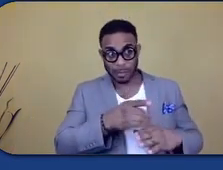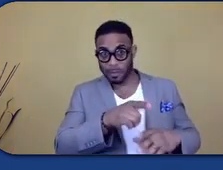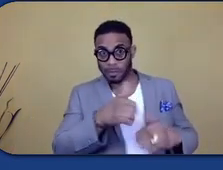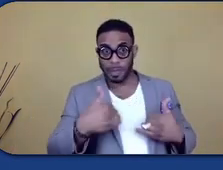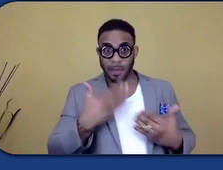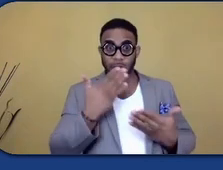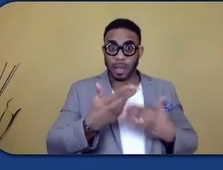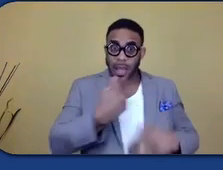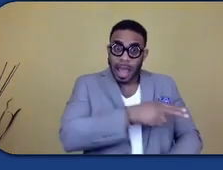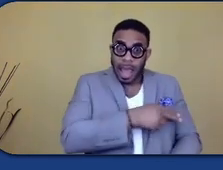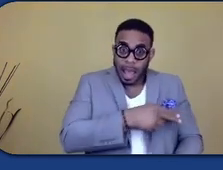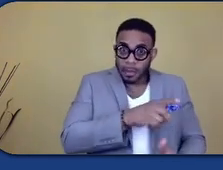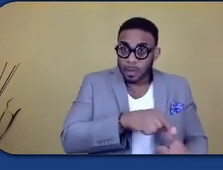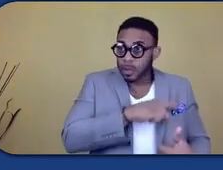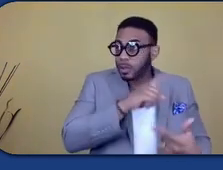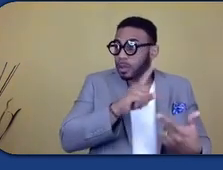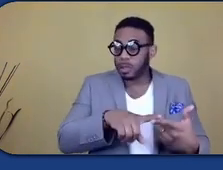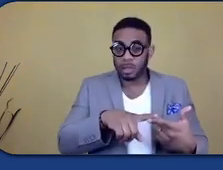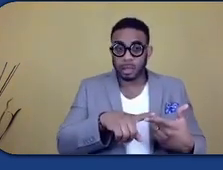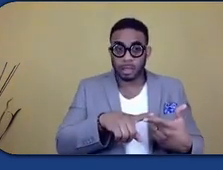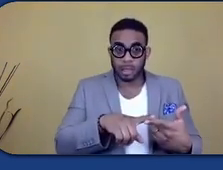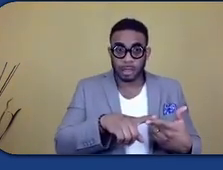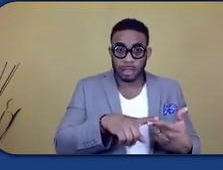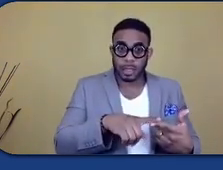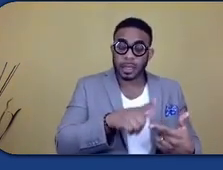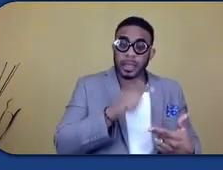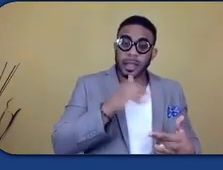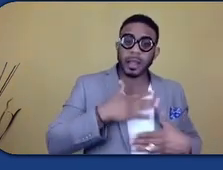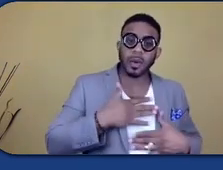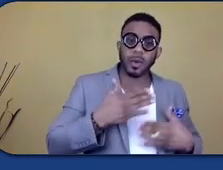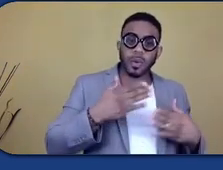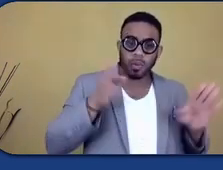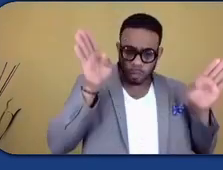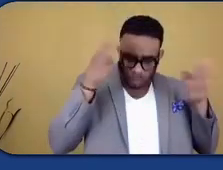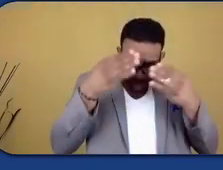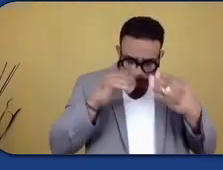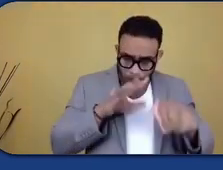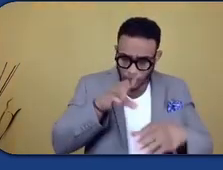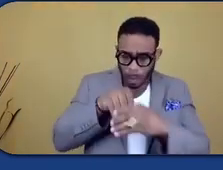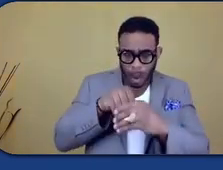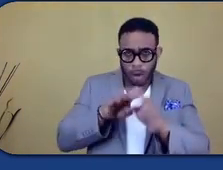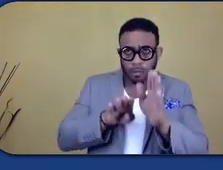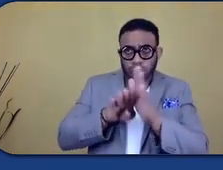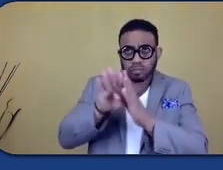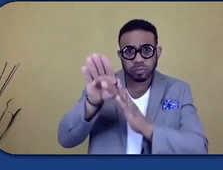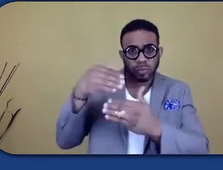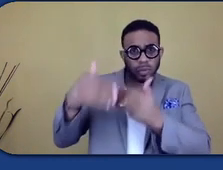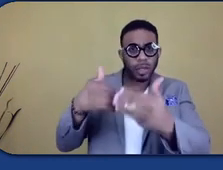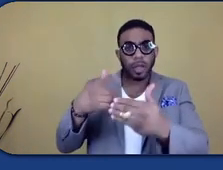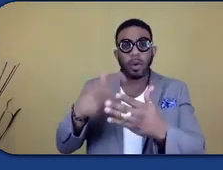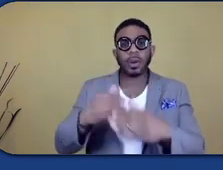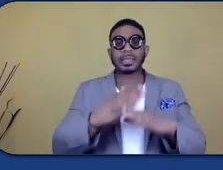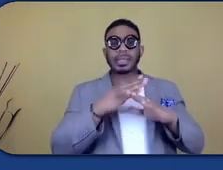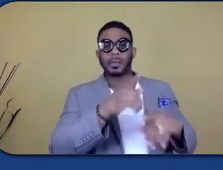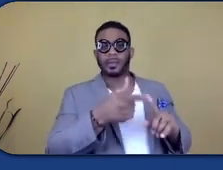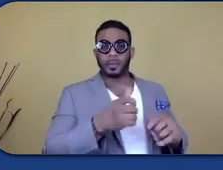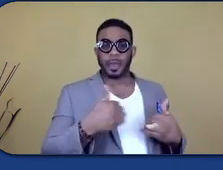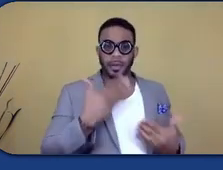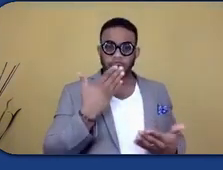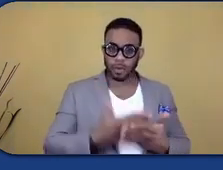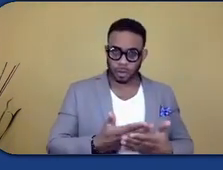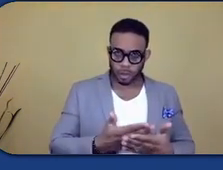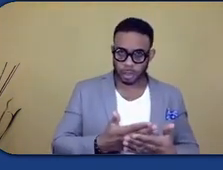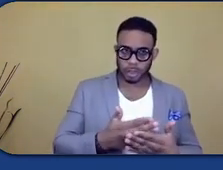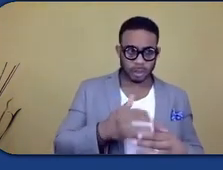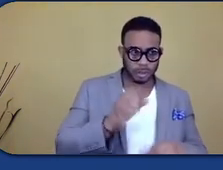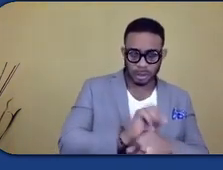stopped them to have good hospitals. Their unwillingness to be part of the democracy is what